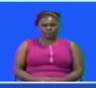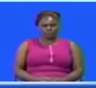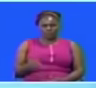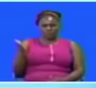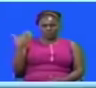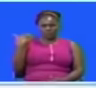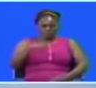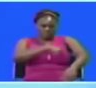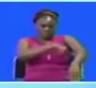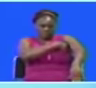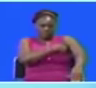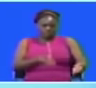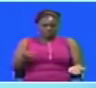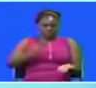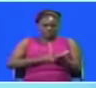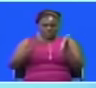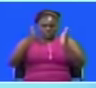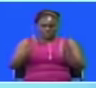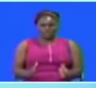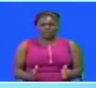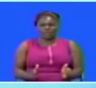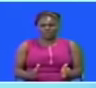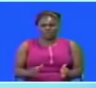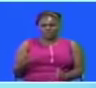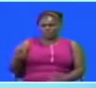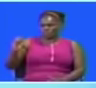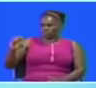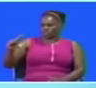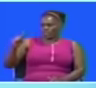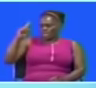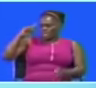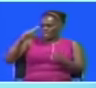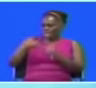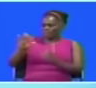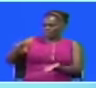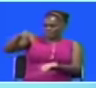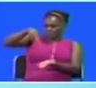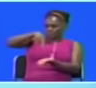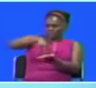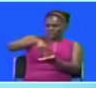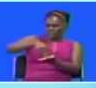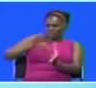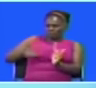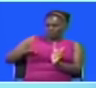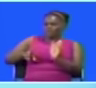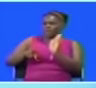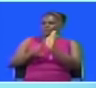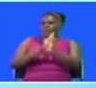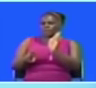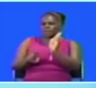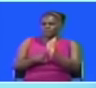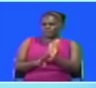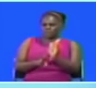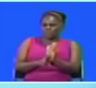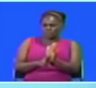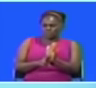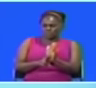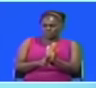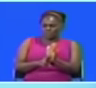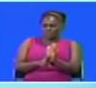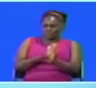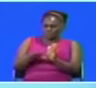Former Chief Registrar of the Judiciary, Gladys Shollei, has announced her intention to seek an elective post in the coming general election. Shollei,